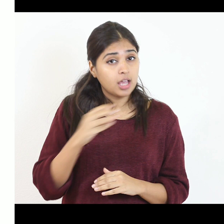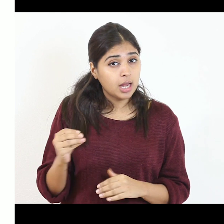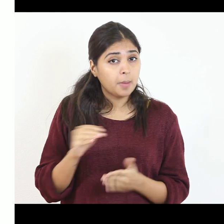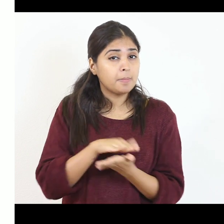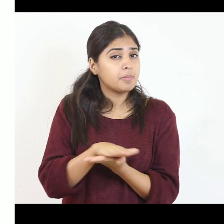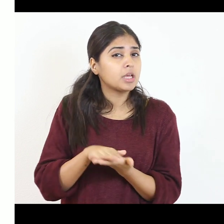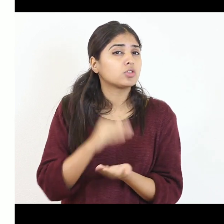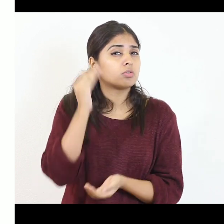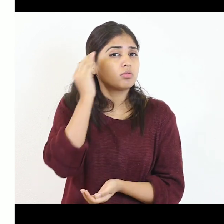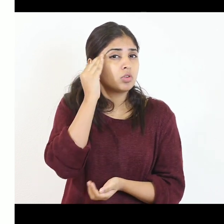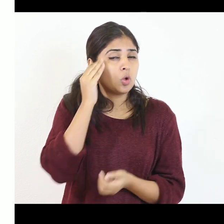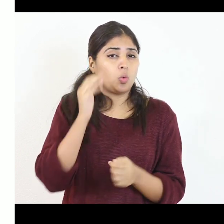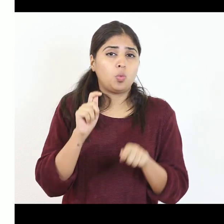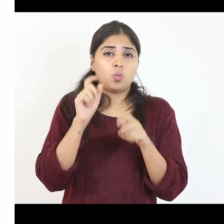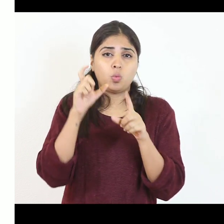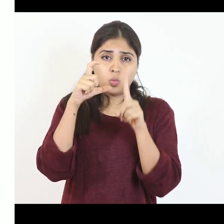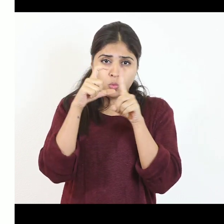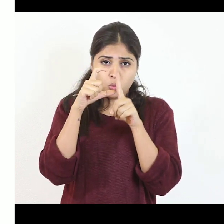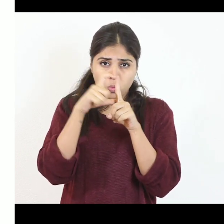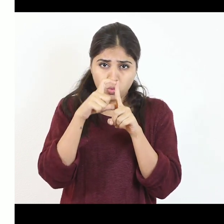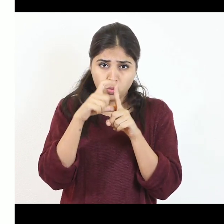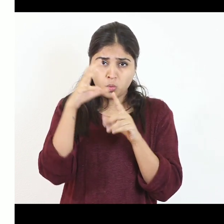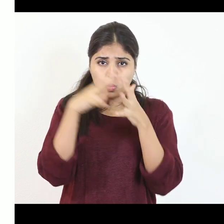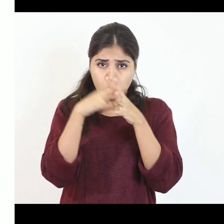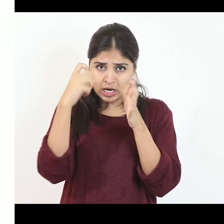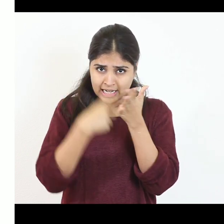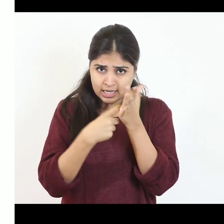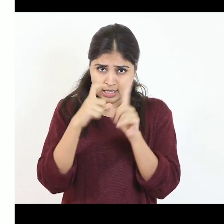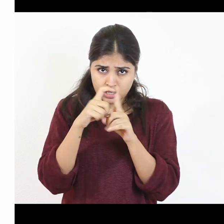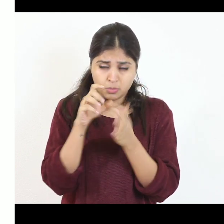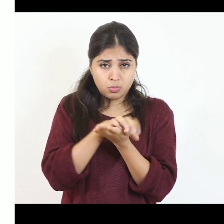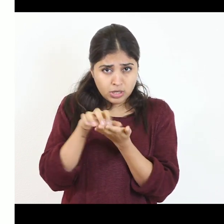of word processing, spreadsheets, and databases.